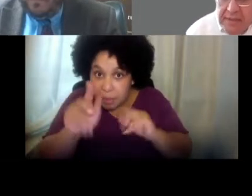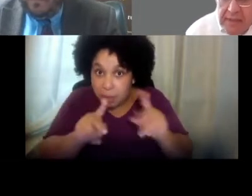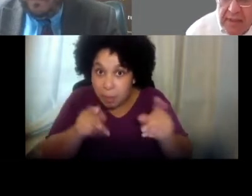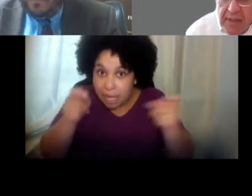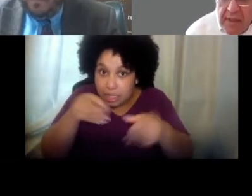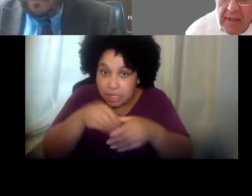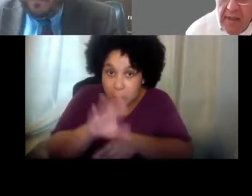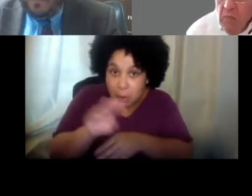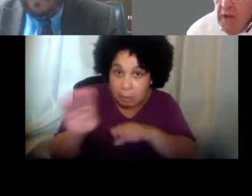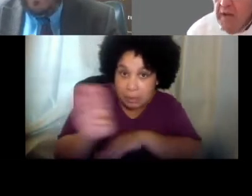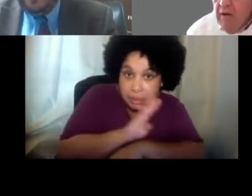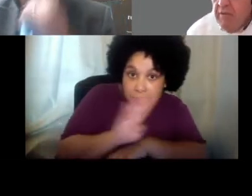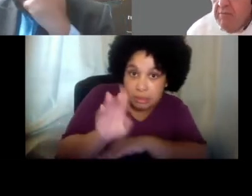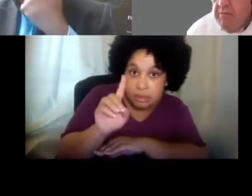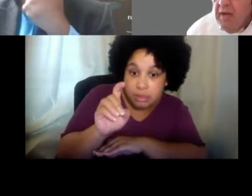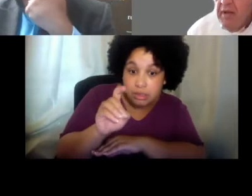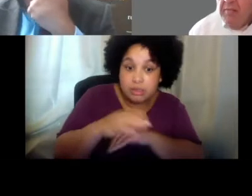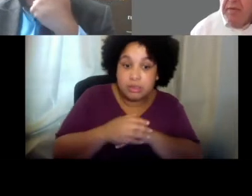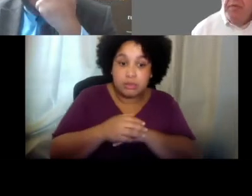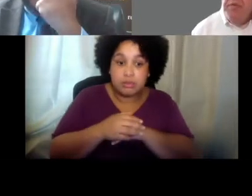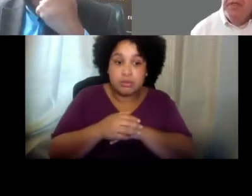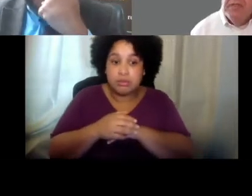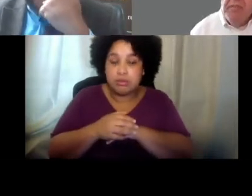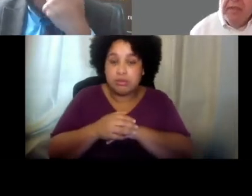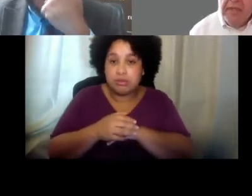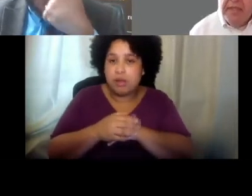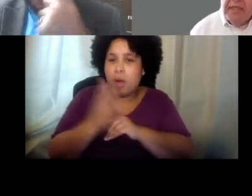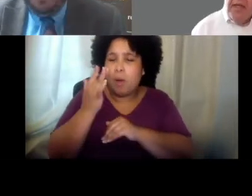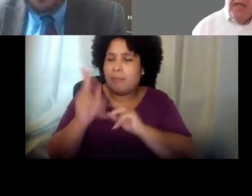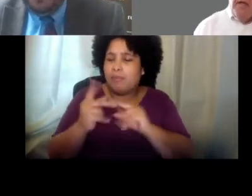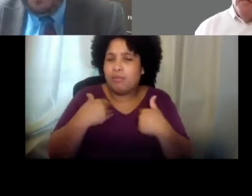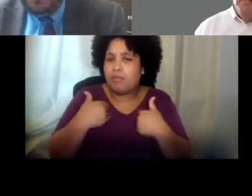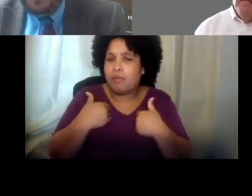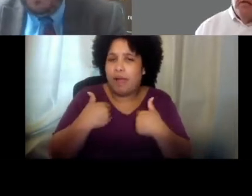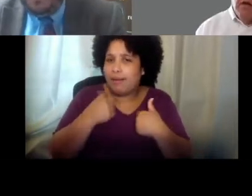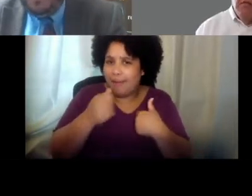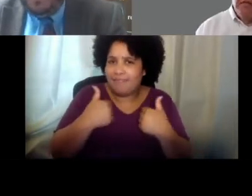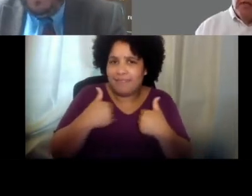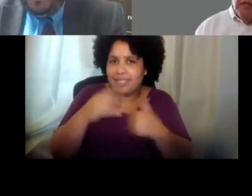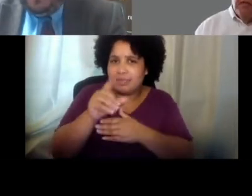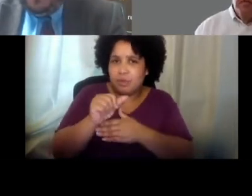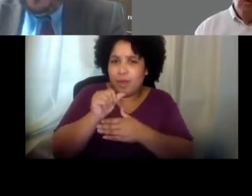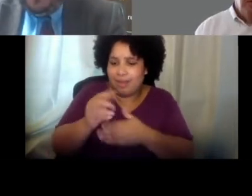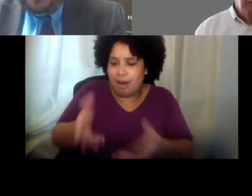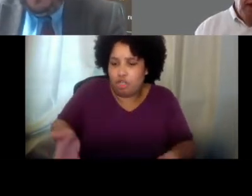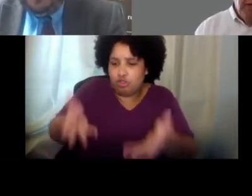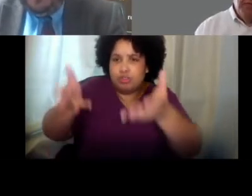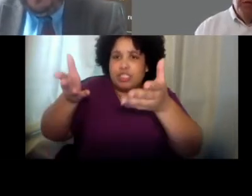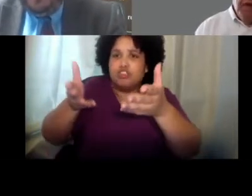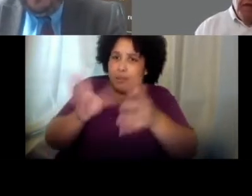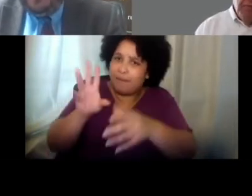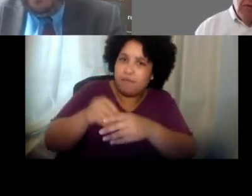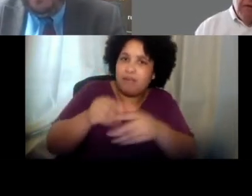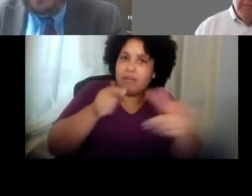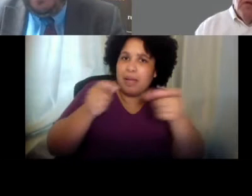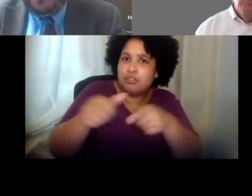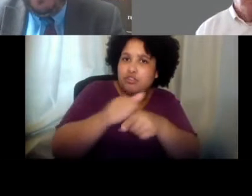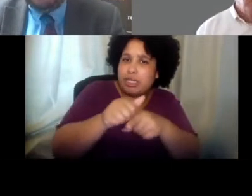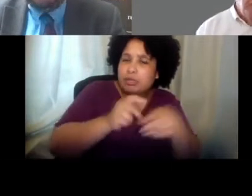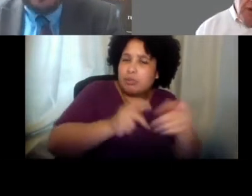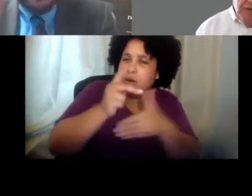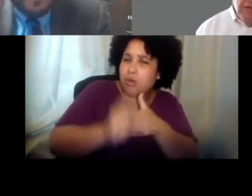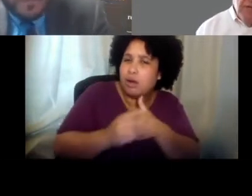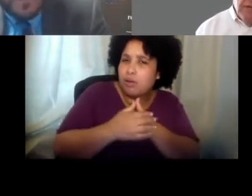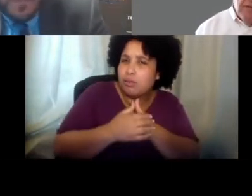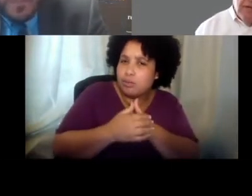business? Why aren't people with disabilities encouraged to go into management training programs, which